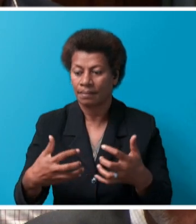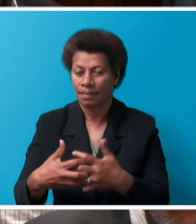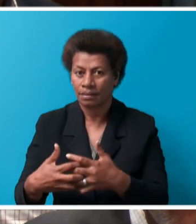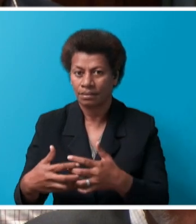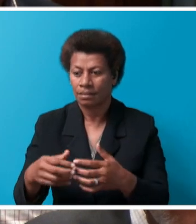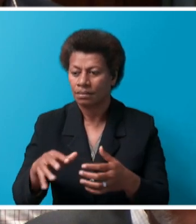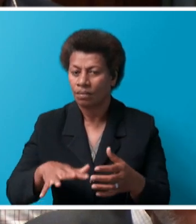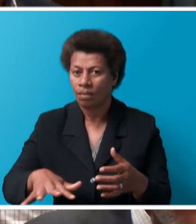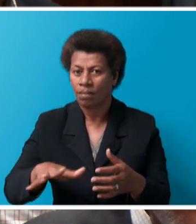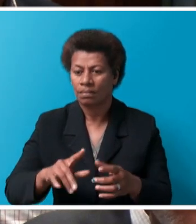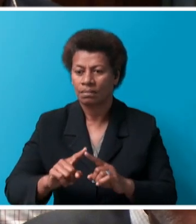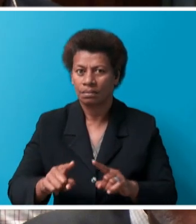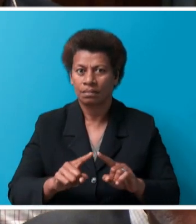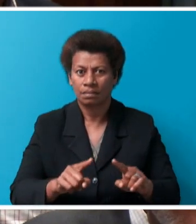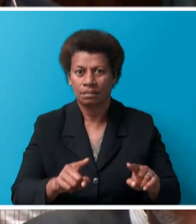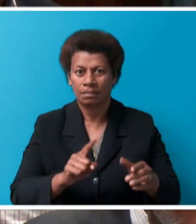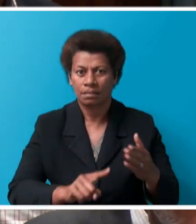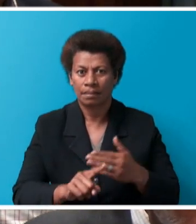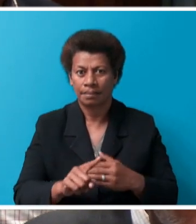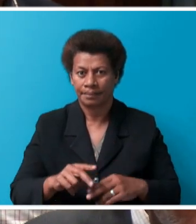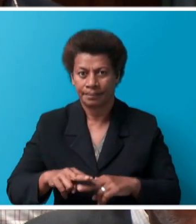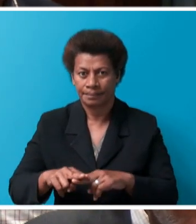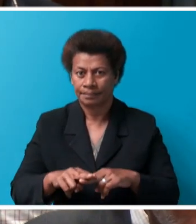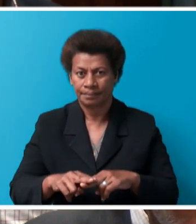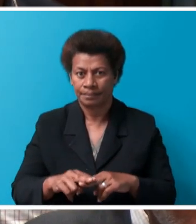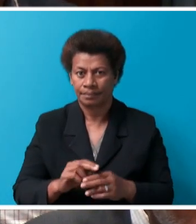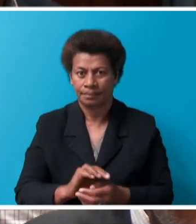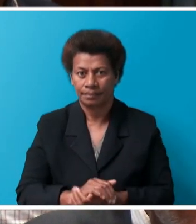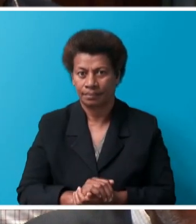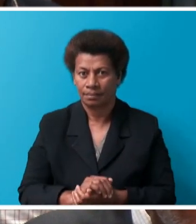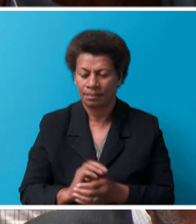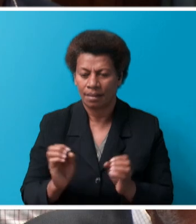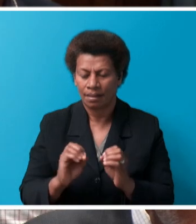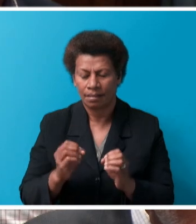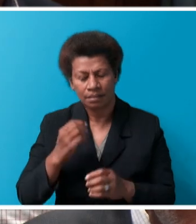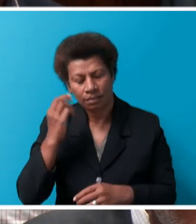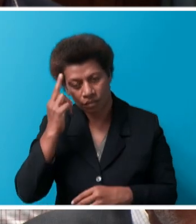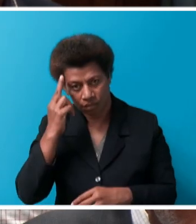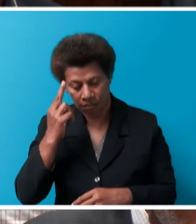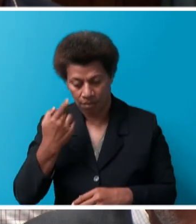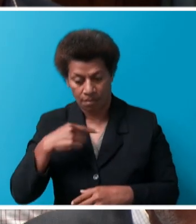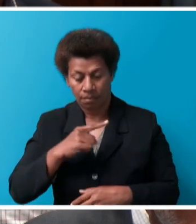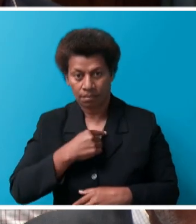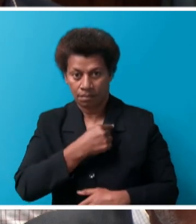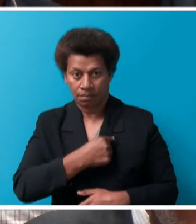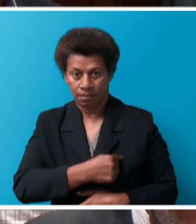people. These are not just aspirations, Mr. Speaker. They are commitments.